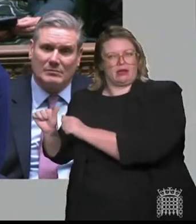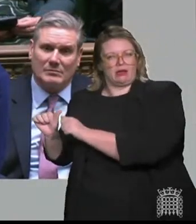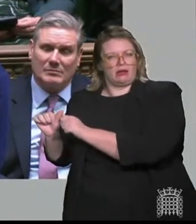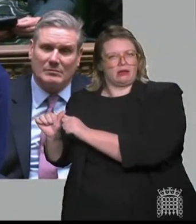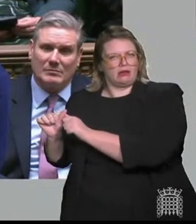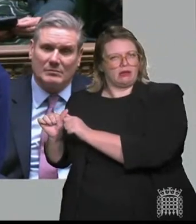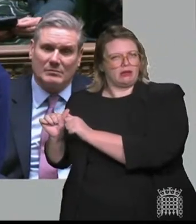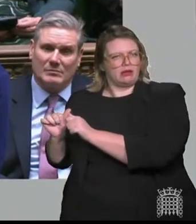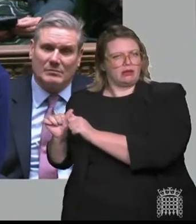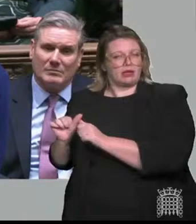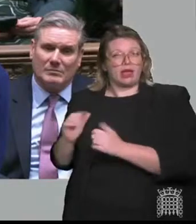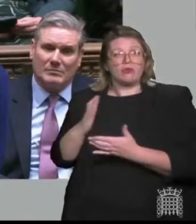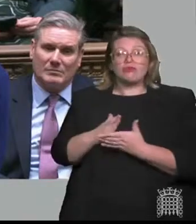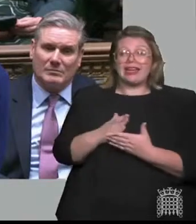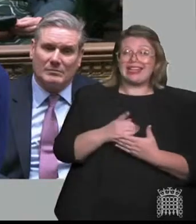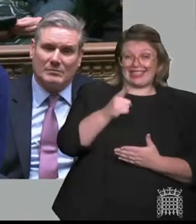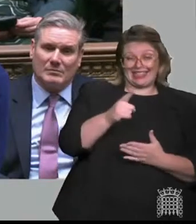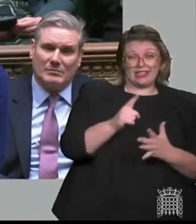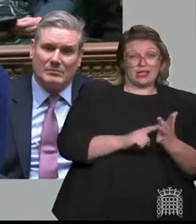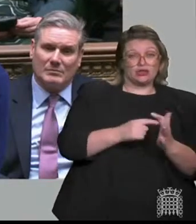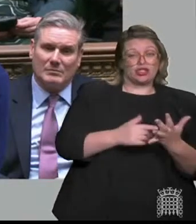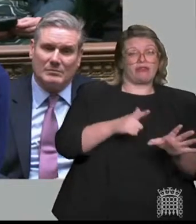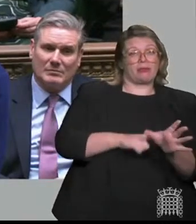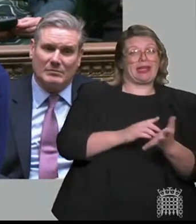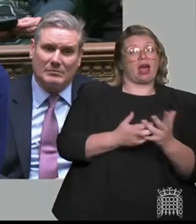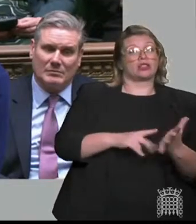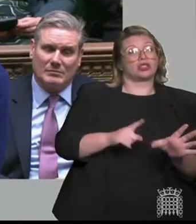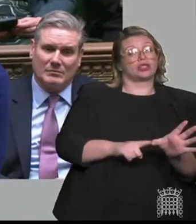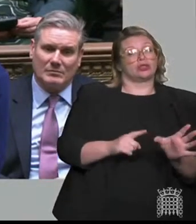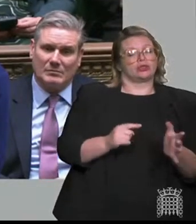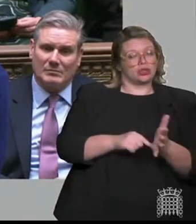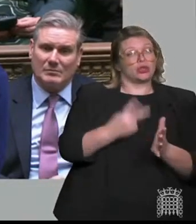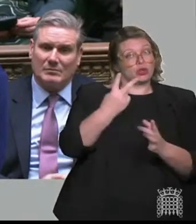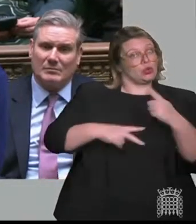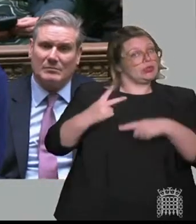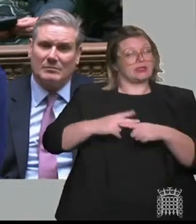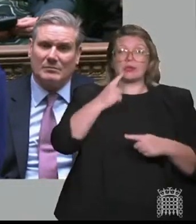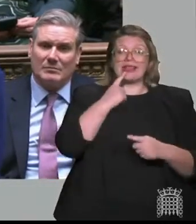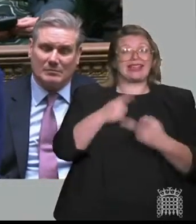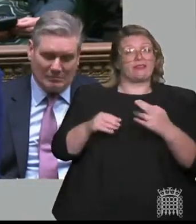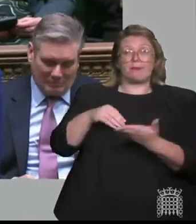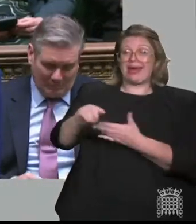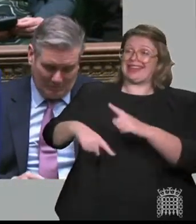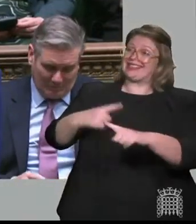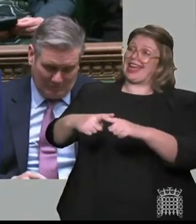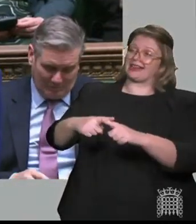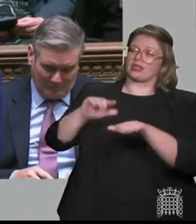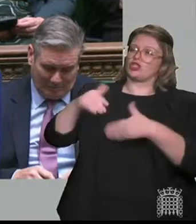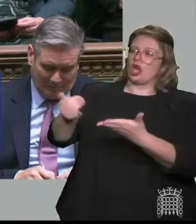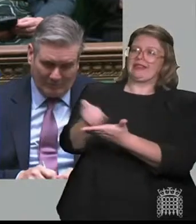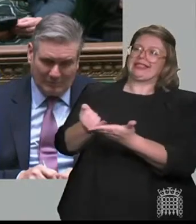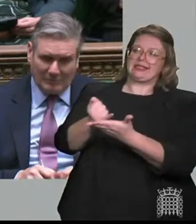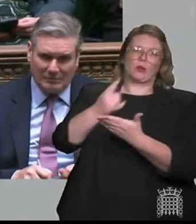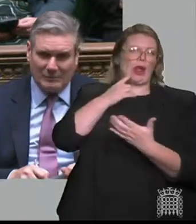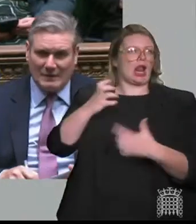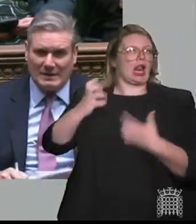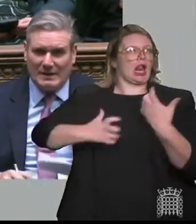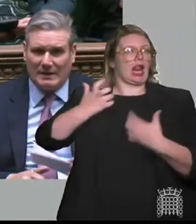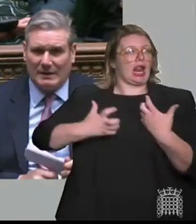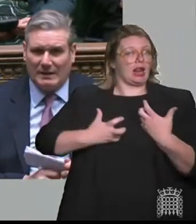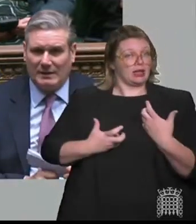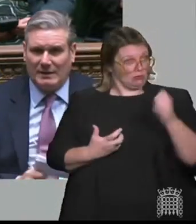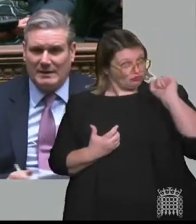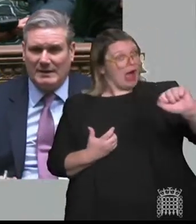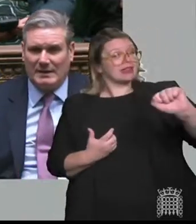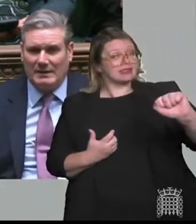words, the Chancellor's words 2 years ago. And I agree with him. The Tories have had 13 years to